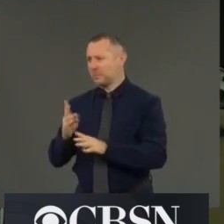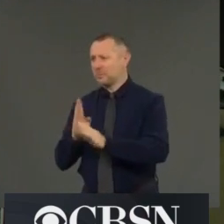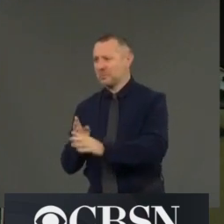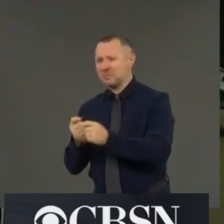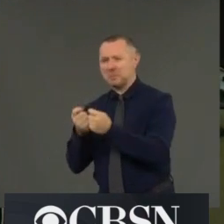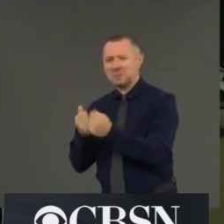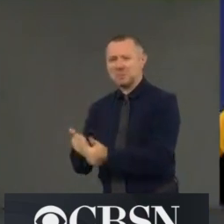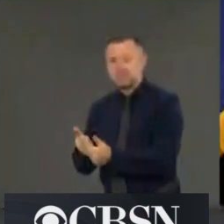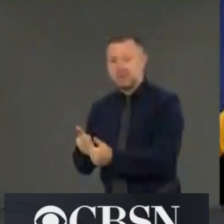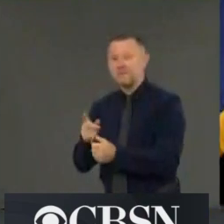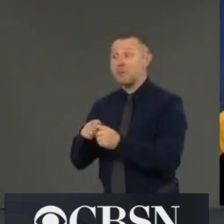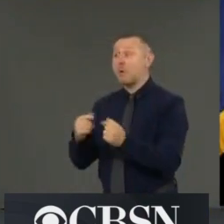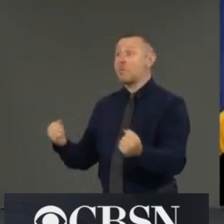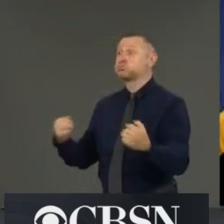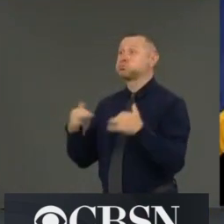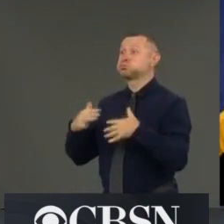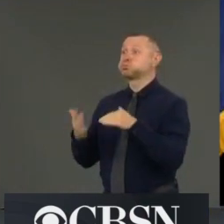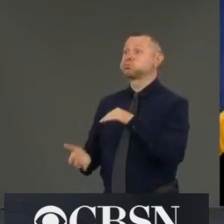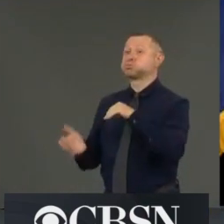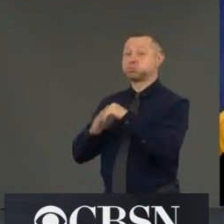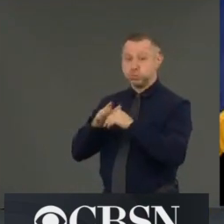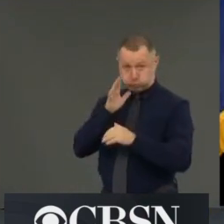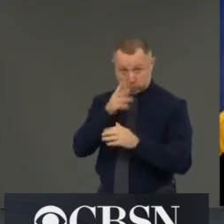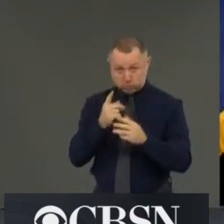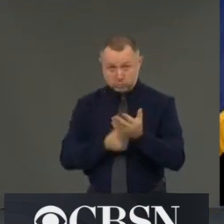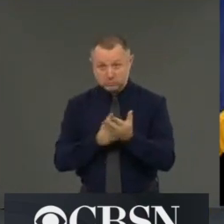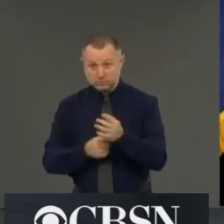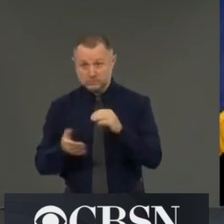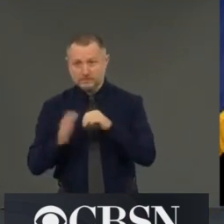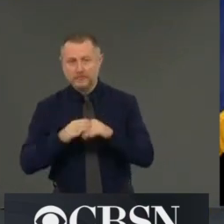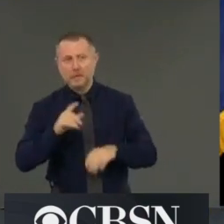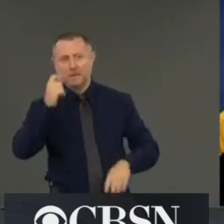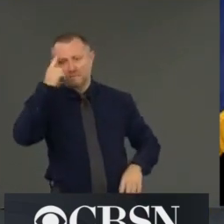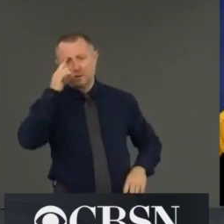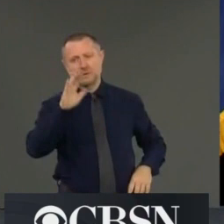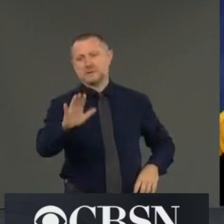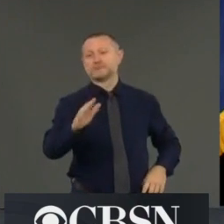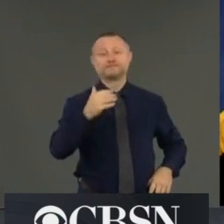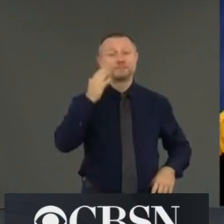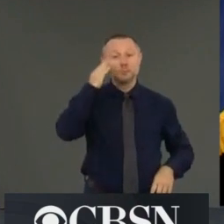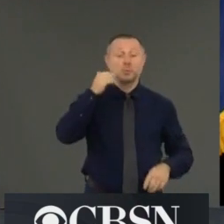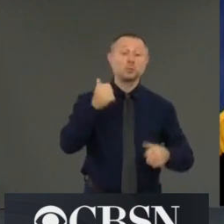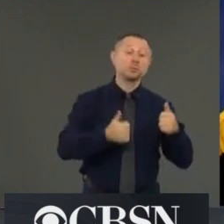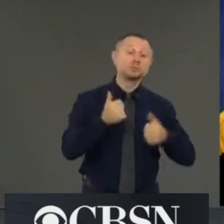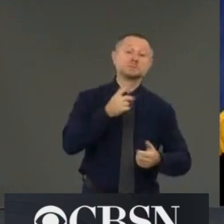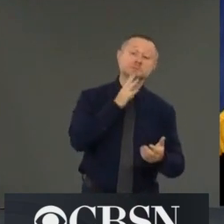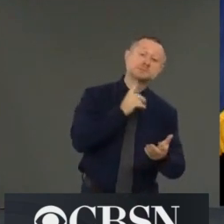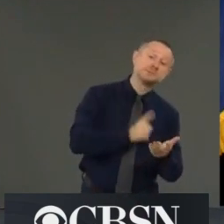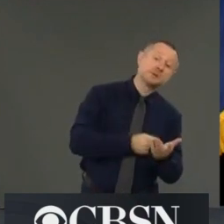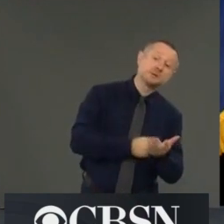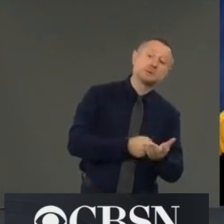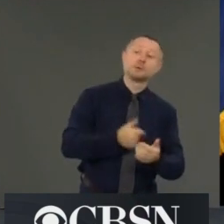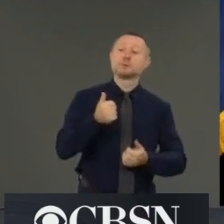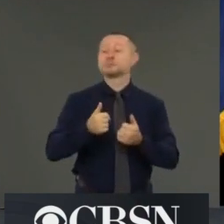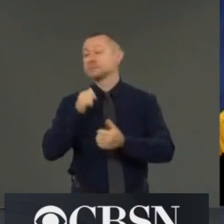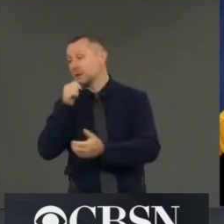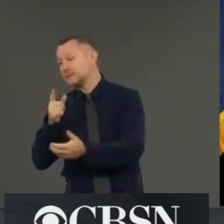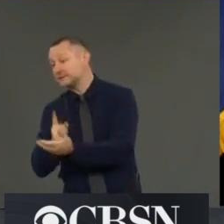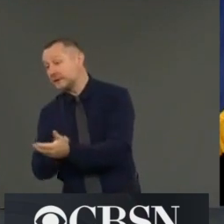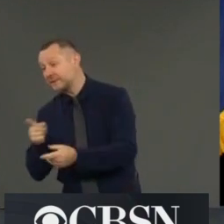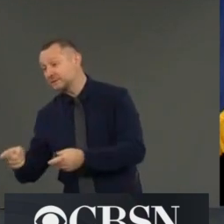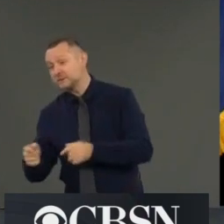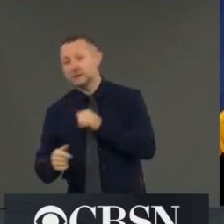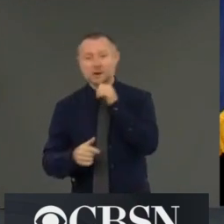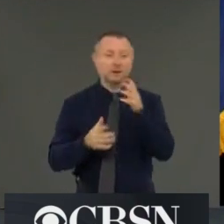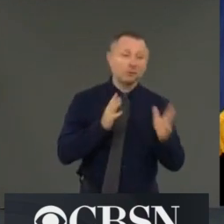that should be on the table or not? Look, I don't know what's on the table, what's off the table. I think it's all premature. The table is set